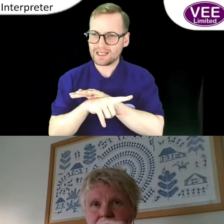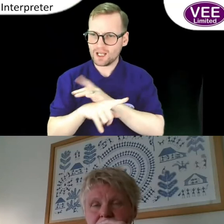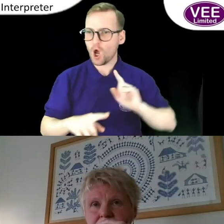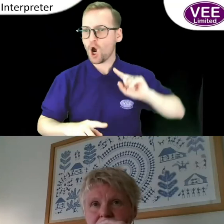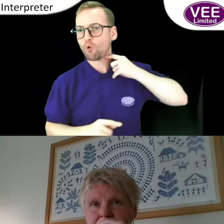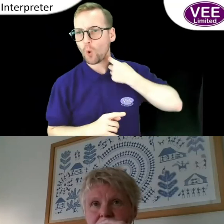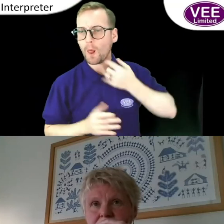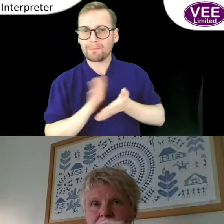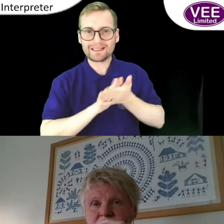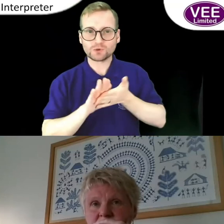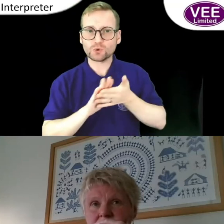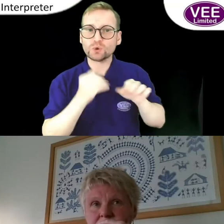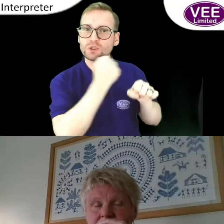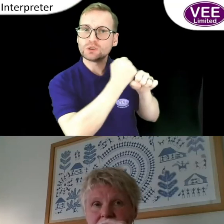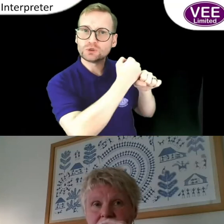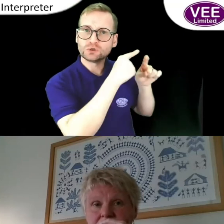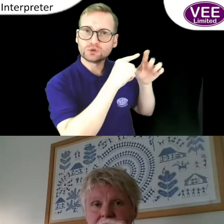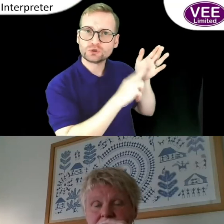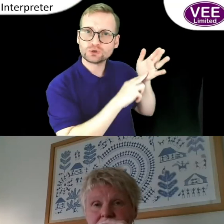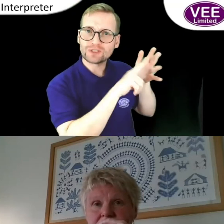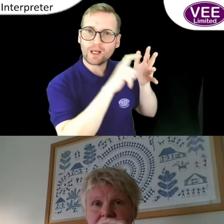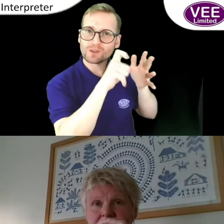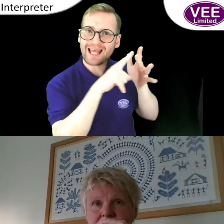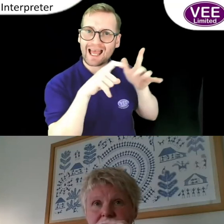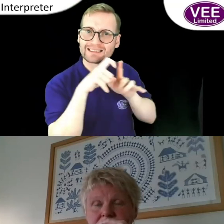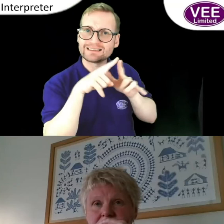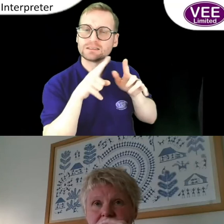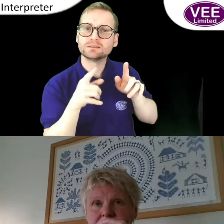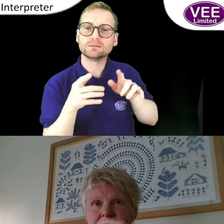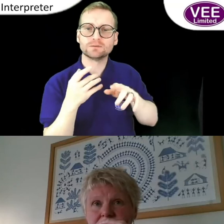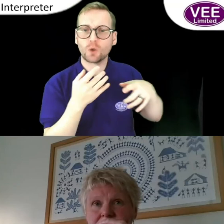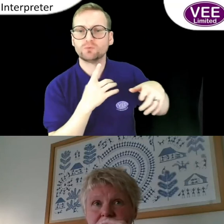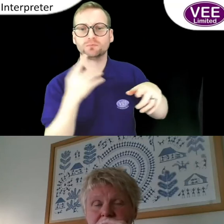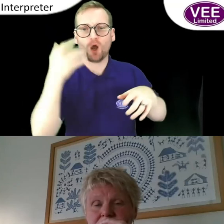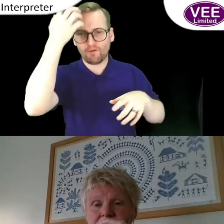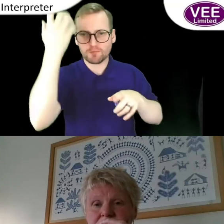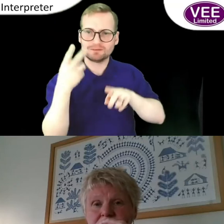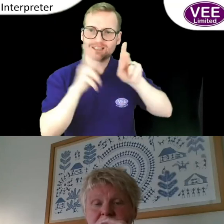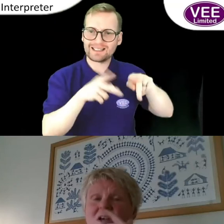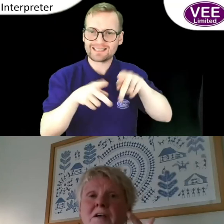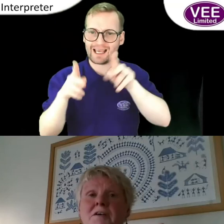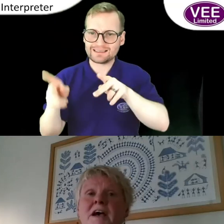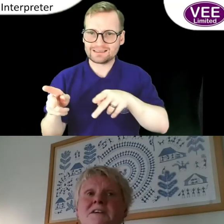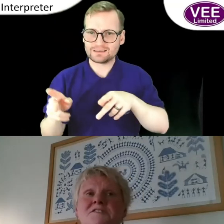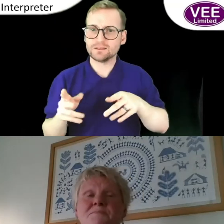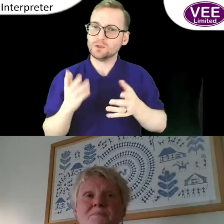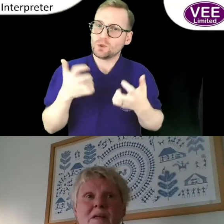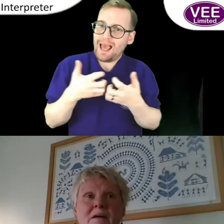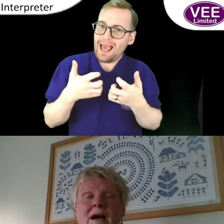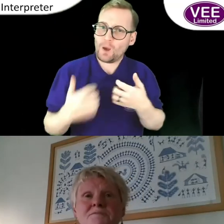agree? So if I could just ask that to Jill first and then to Issam. please?